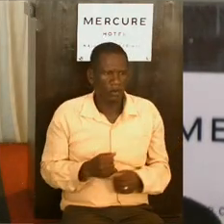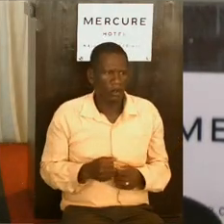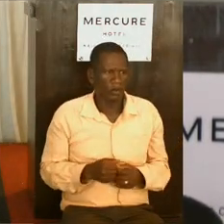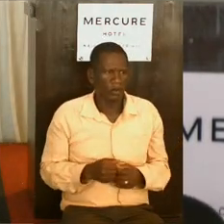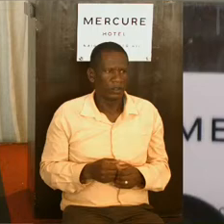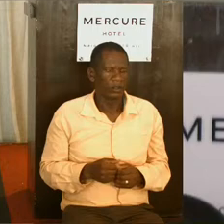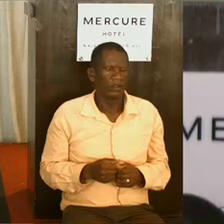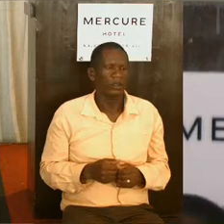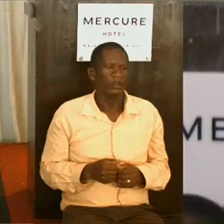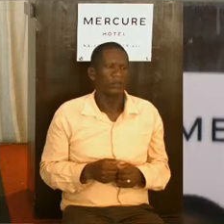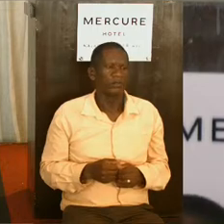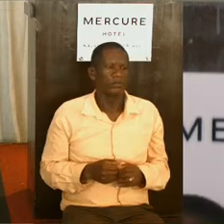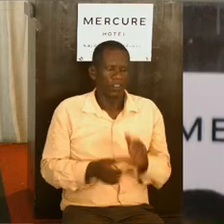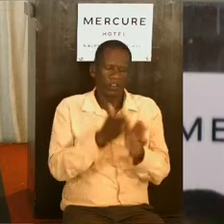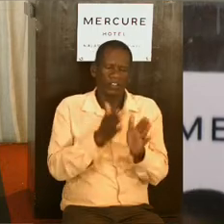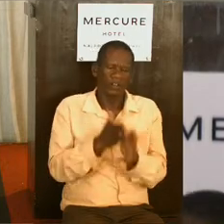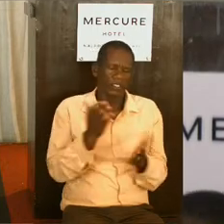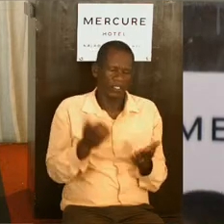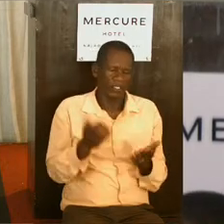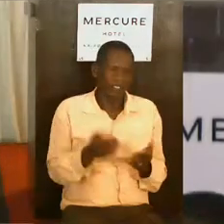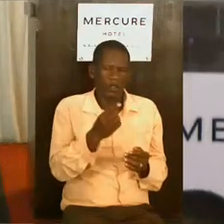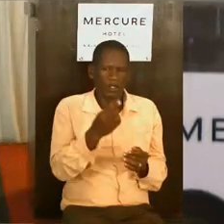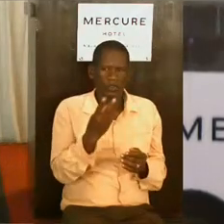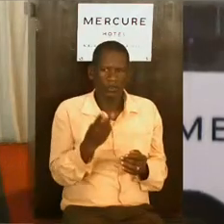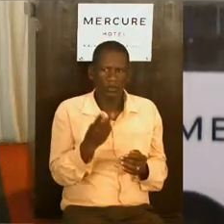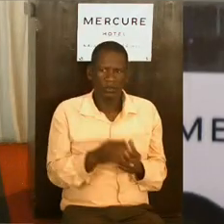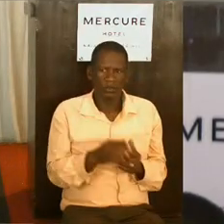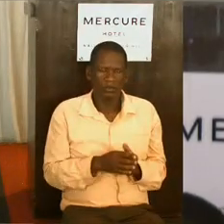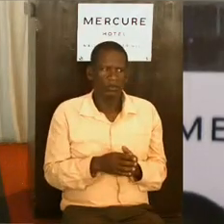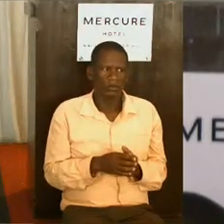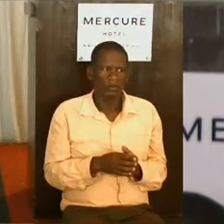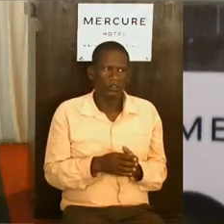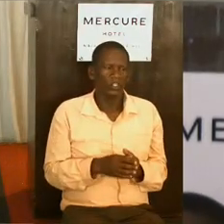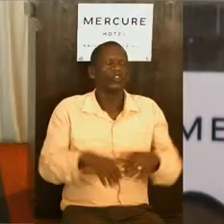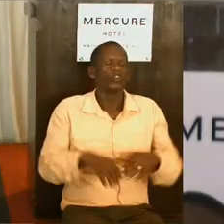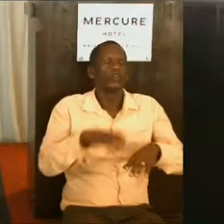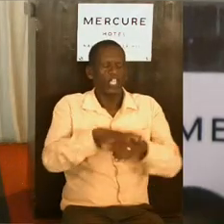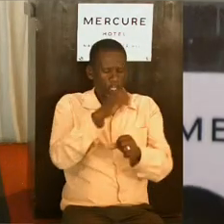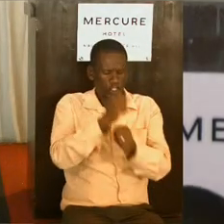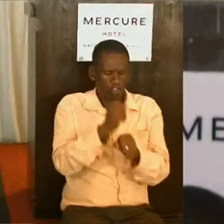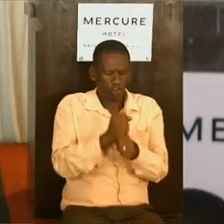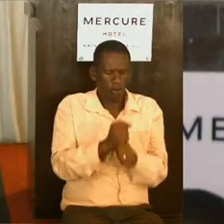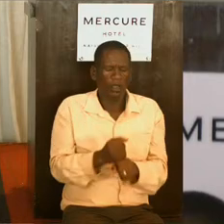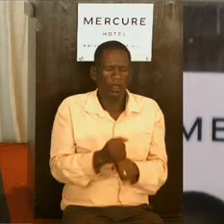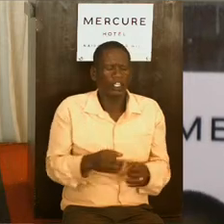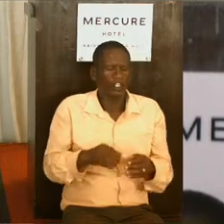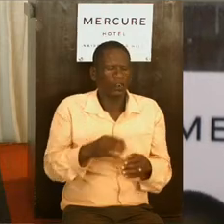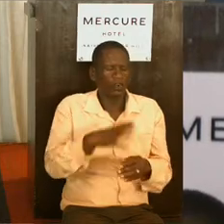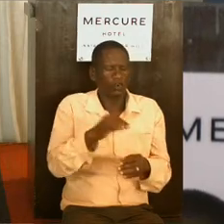just uh quick quick quick one to uh-huh